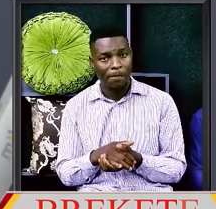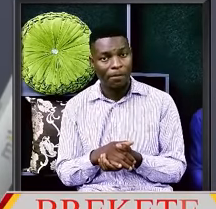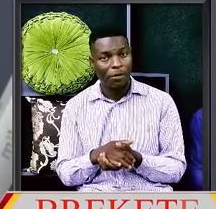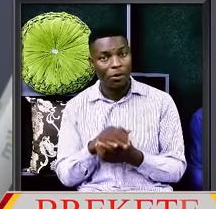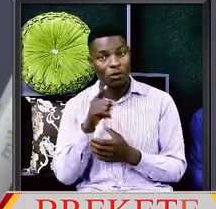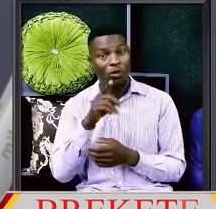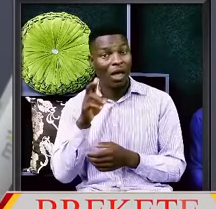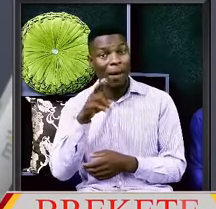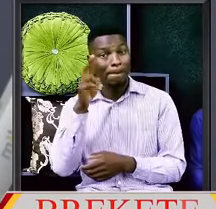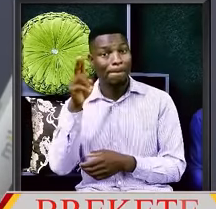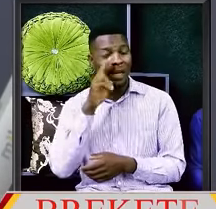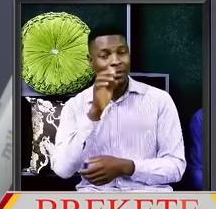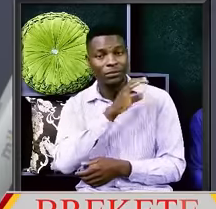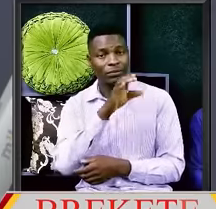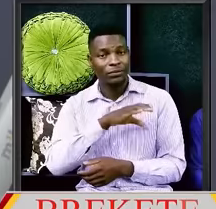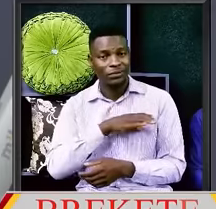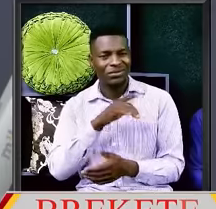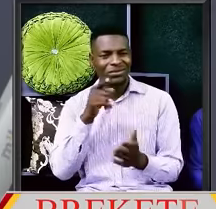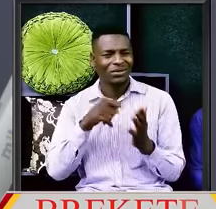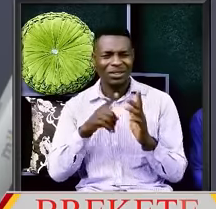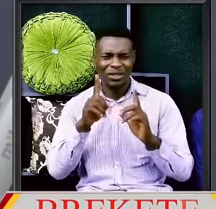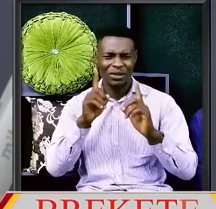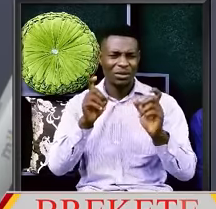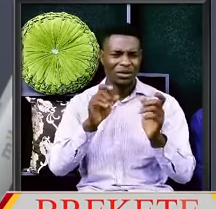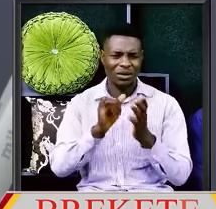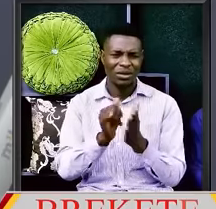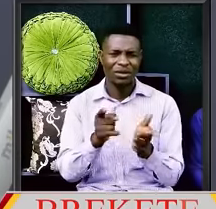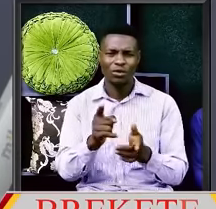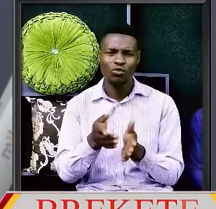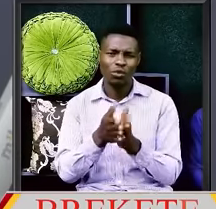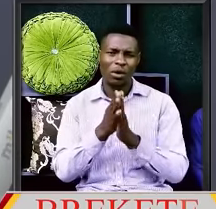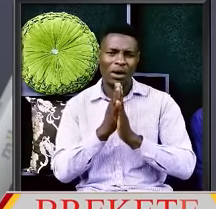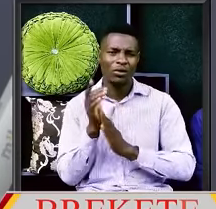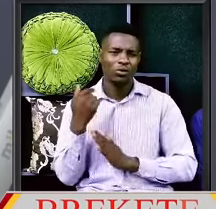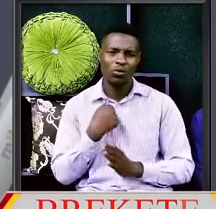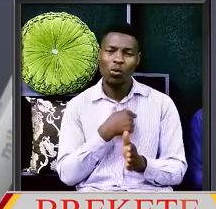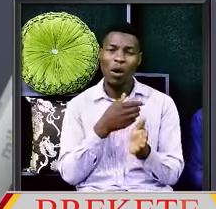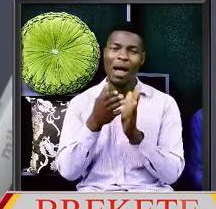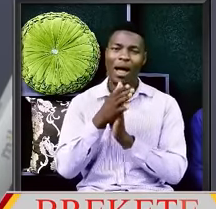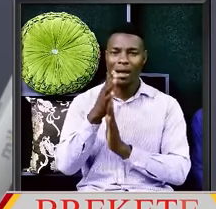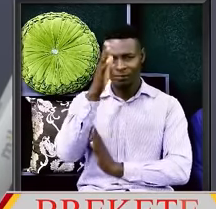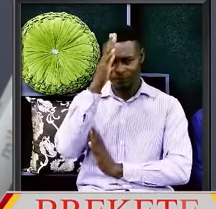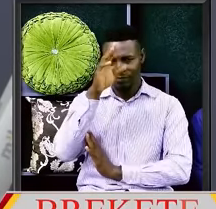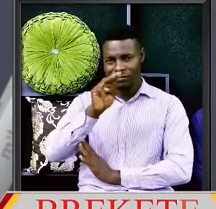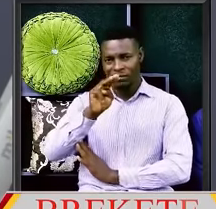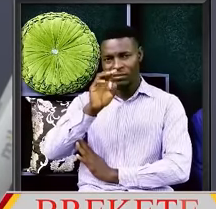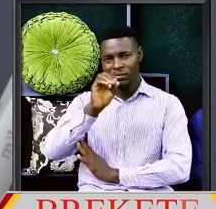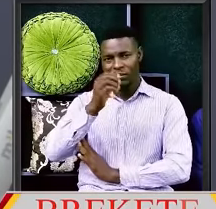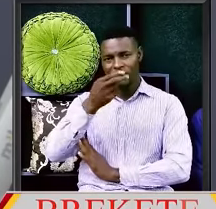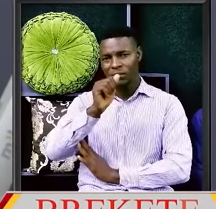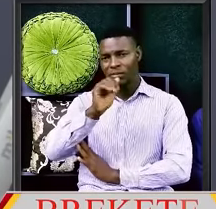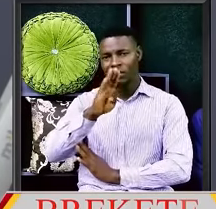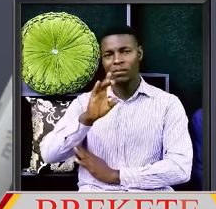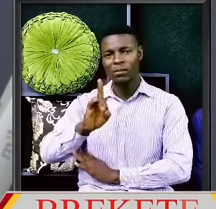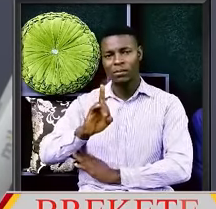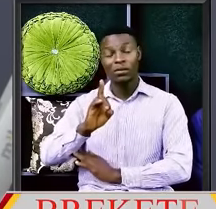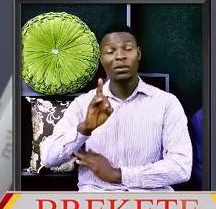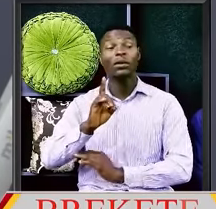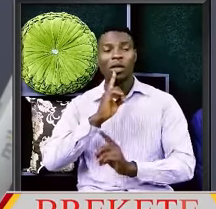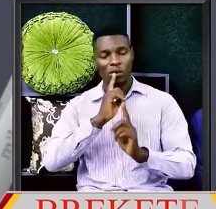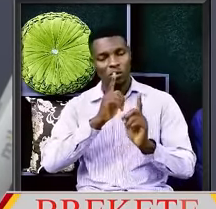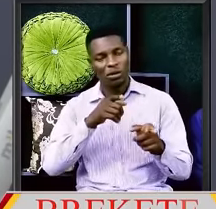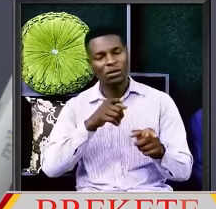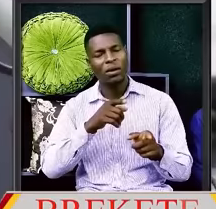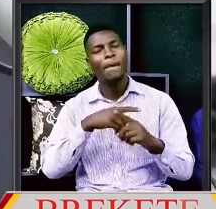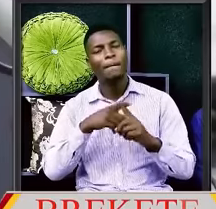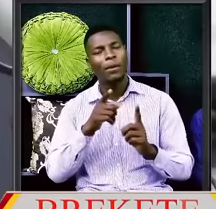Yes, sir. This question where you ask now, we go ask Baba Mohbad and he go answer you.